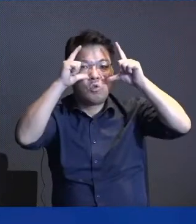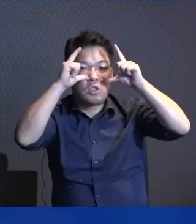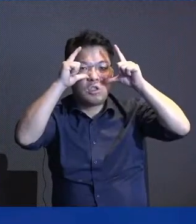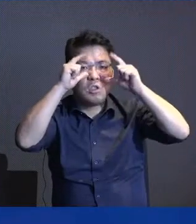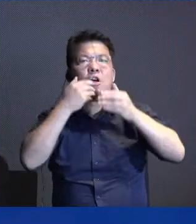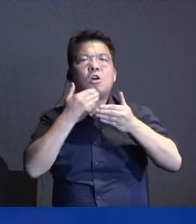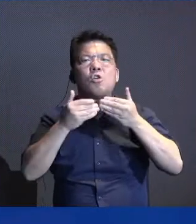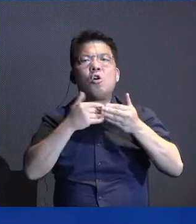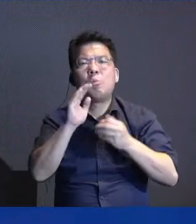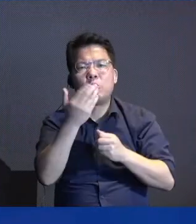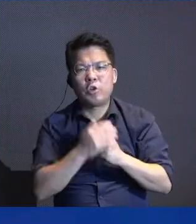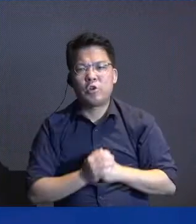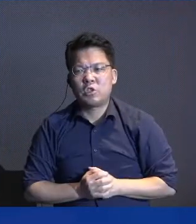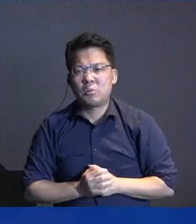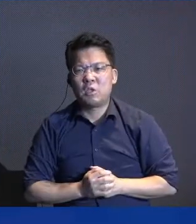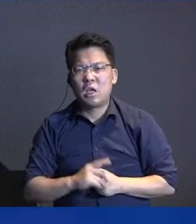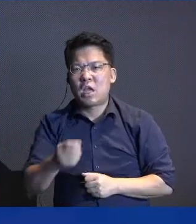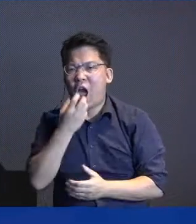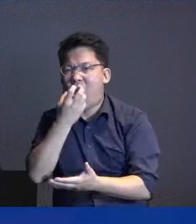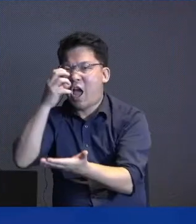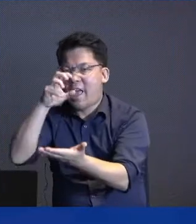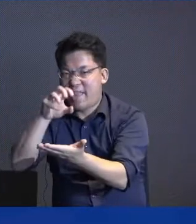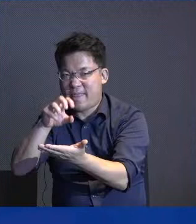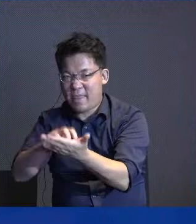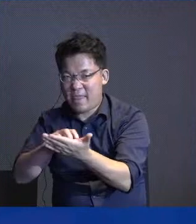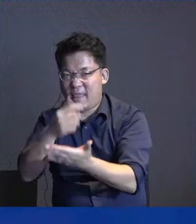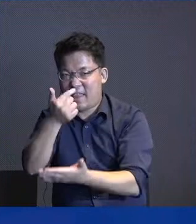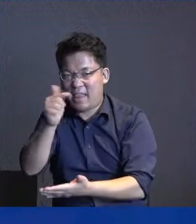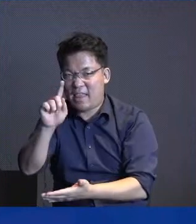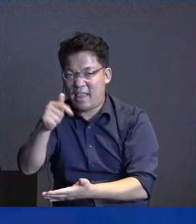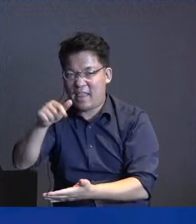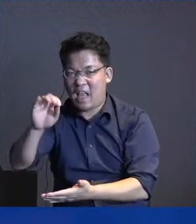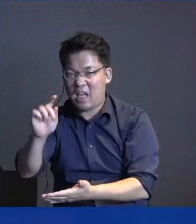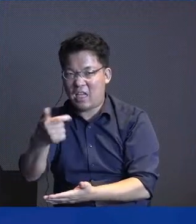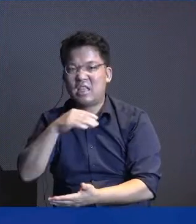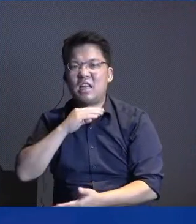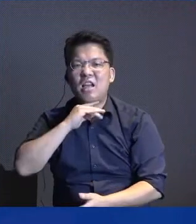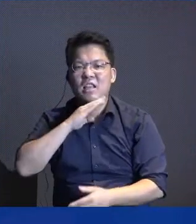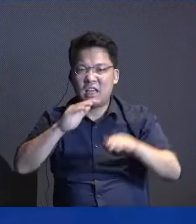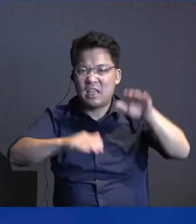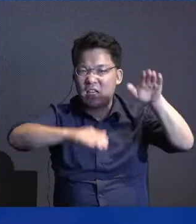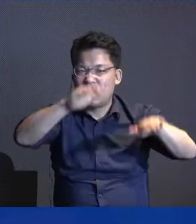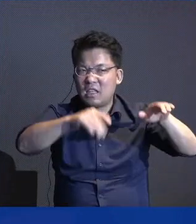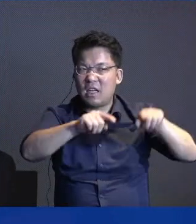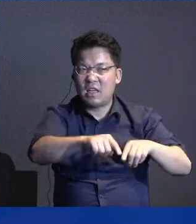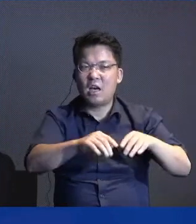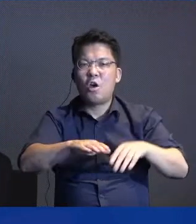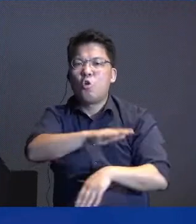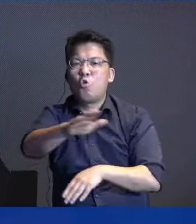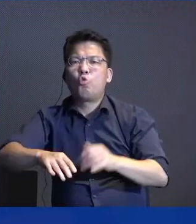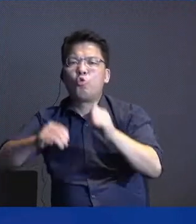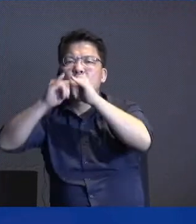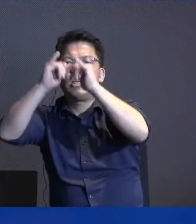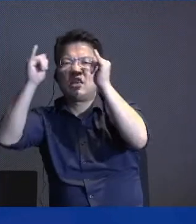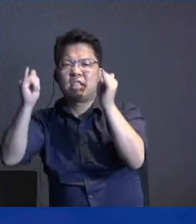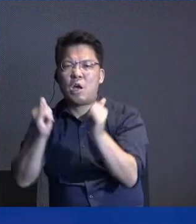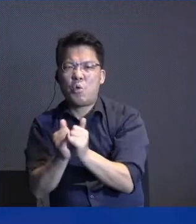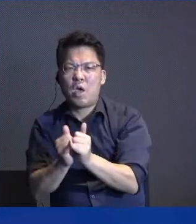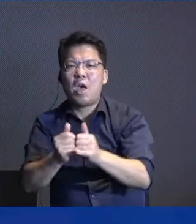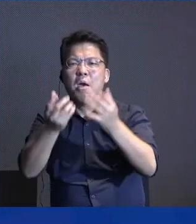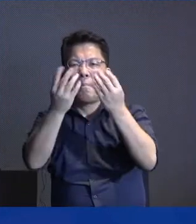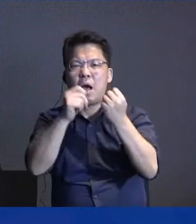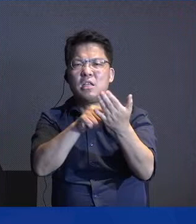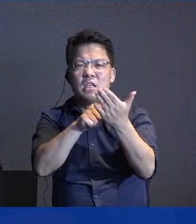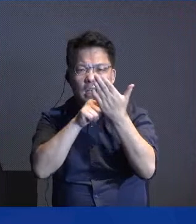of really persists among us. So, it's very unfortunate, but in